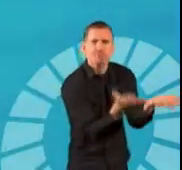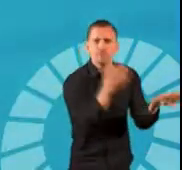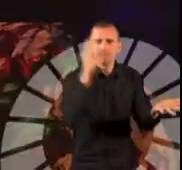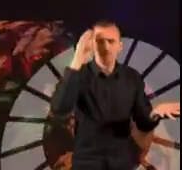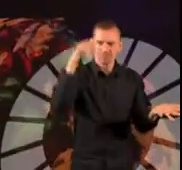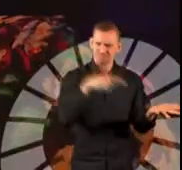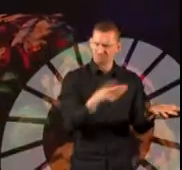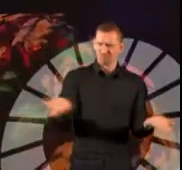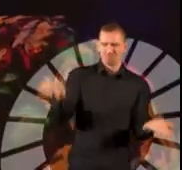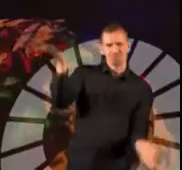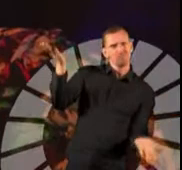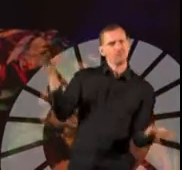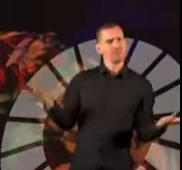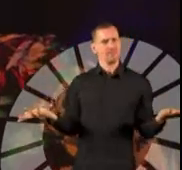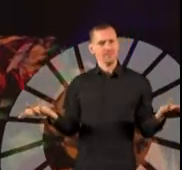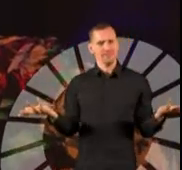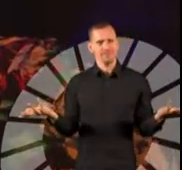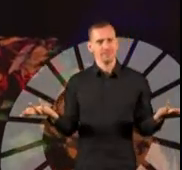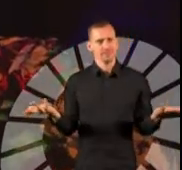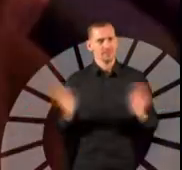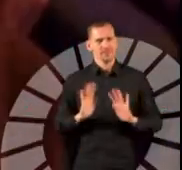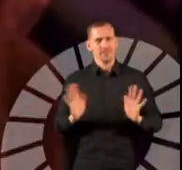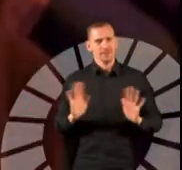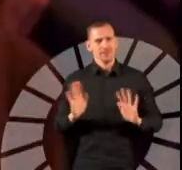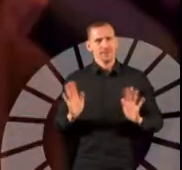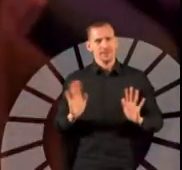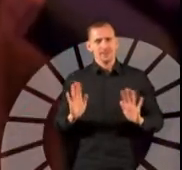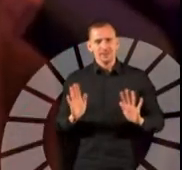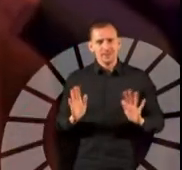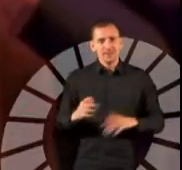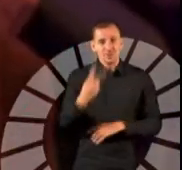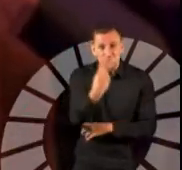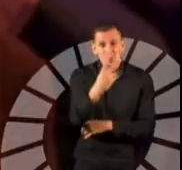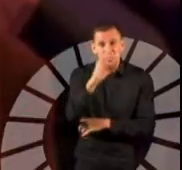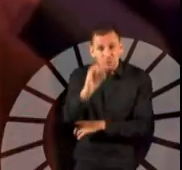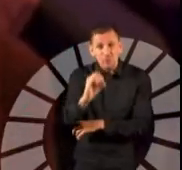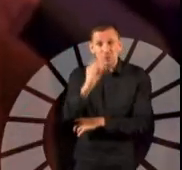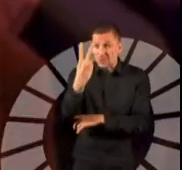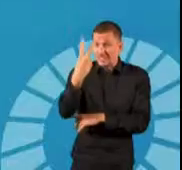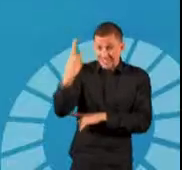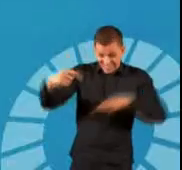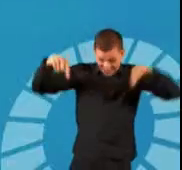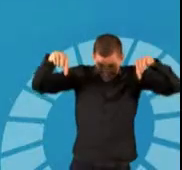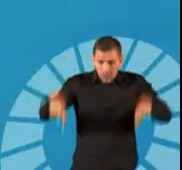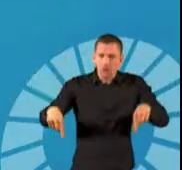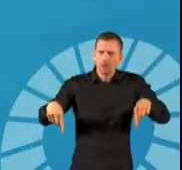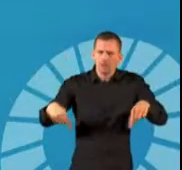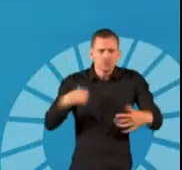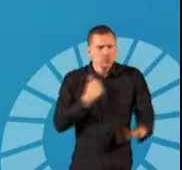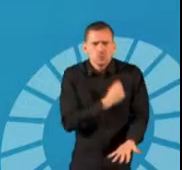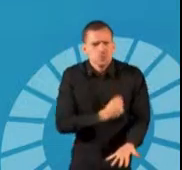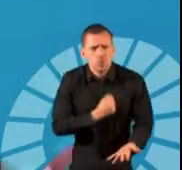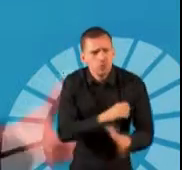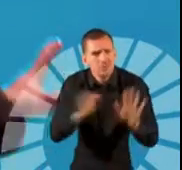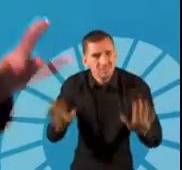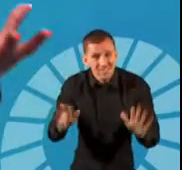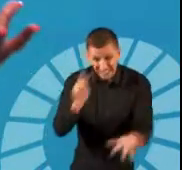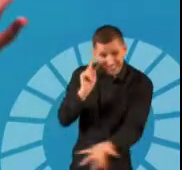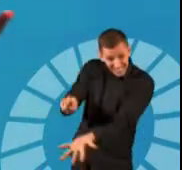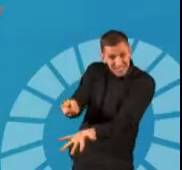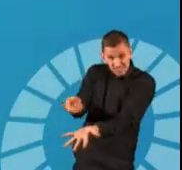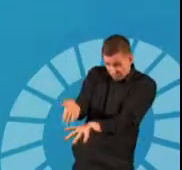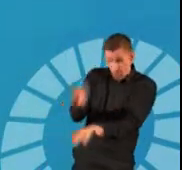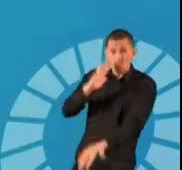is 2021, but here we are. It's the same conversation every year. So now,